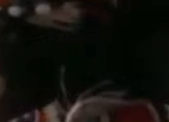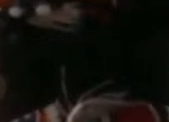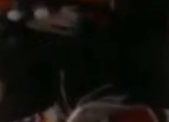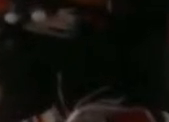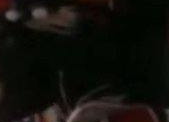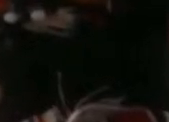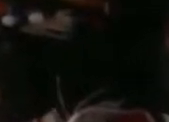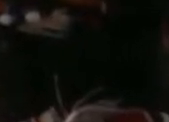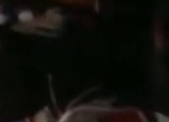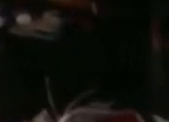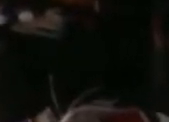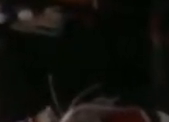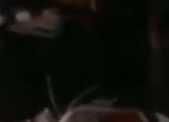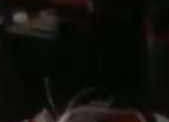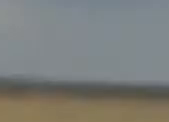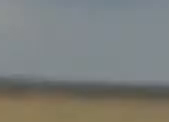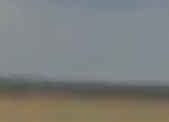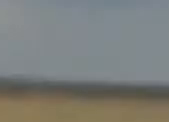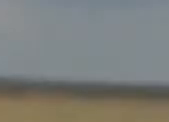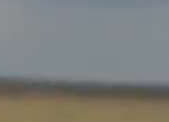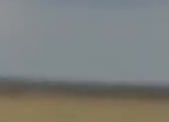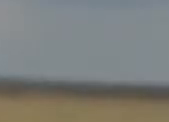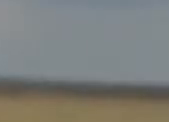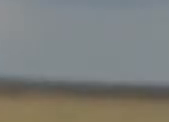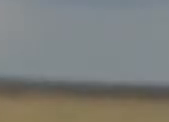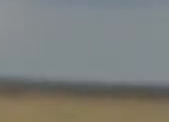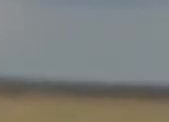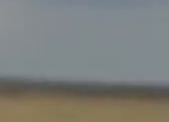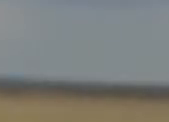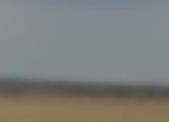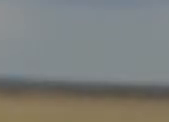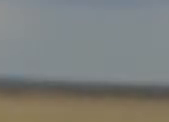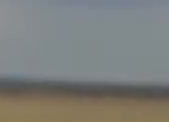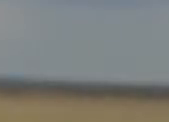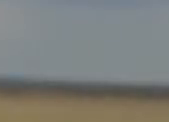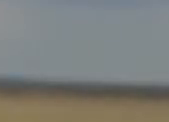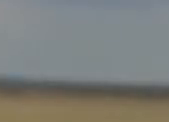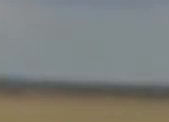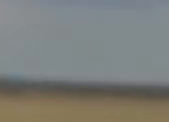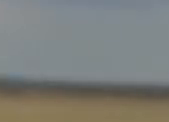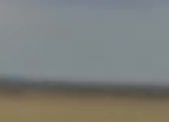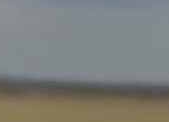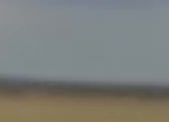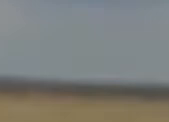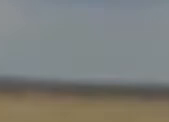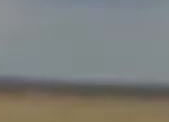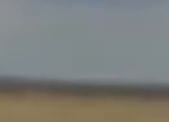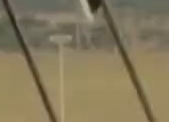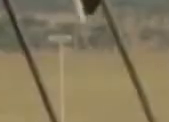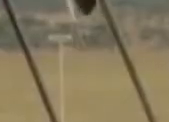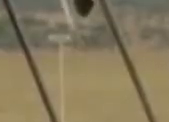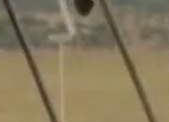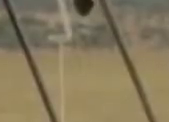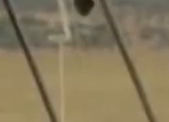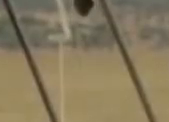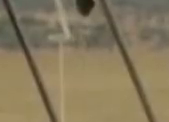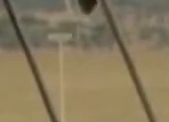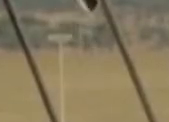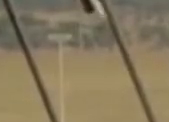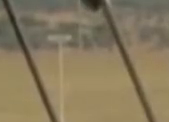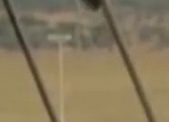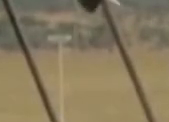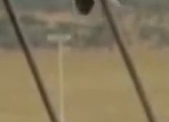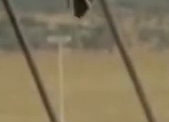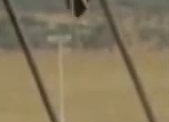Championships. We're involved with the Conservancy here as a result of our relationship with the Maasai Cricket Warriors, which goes back several years.